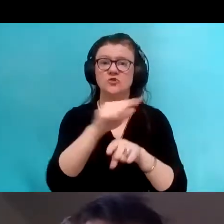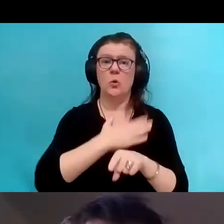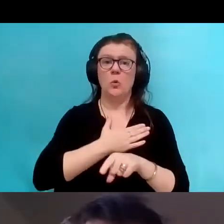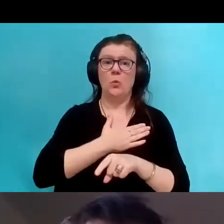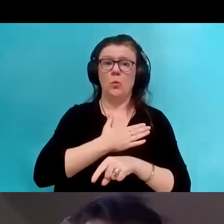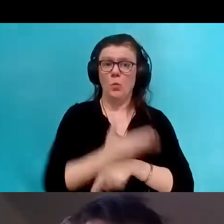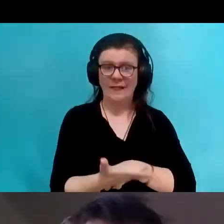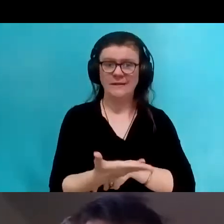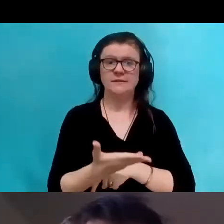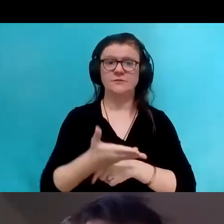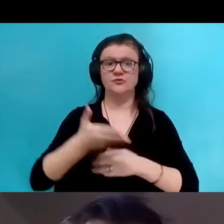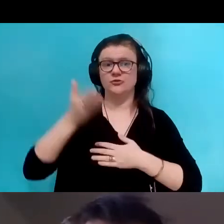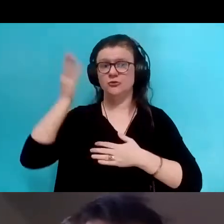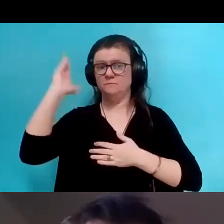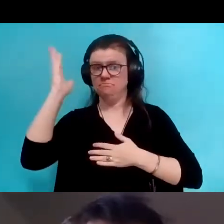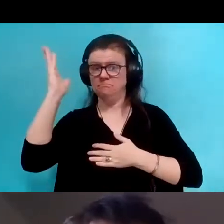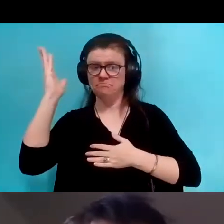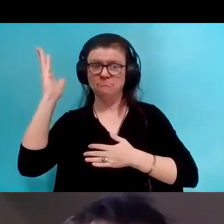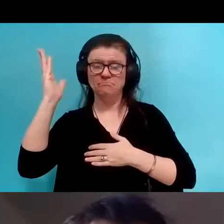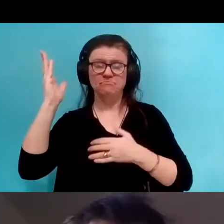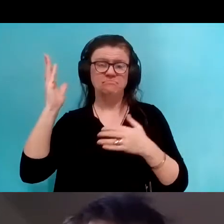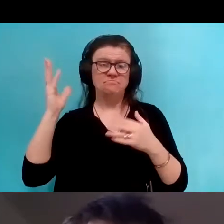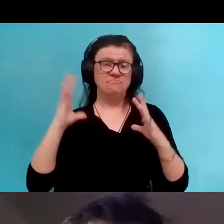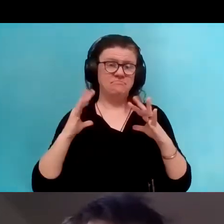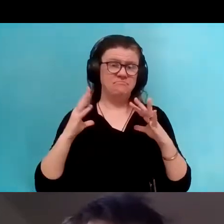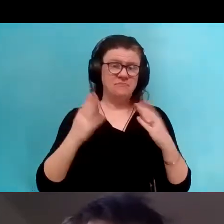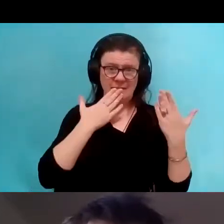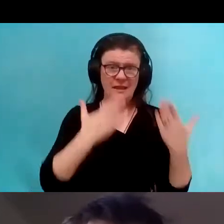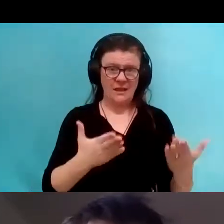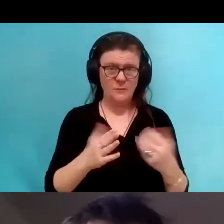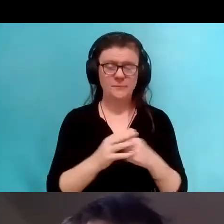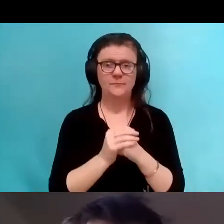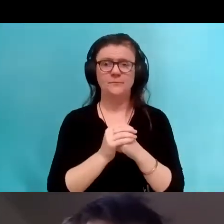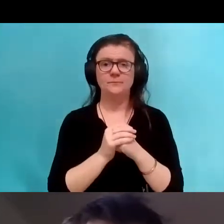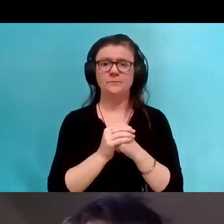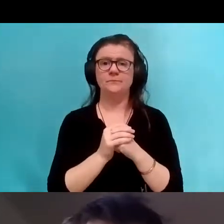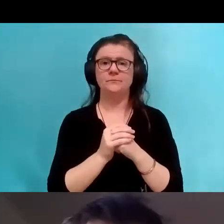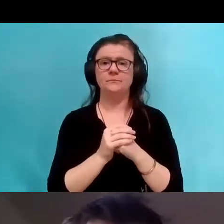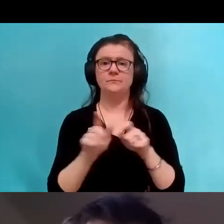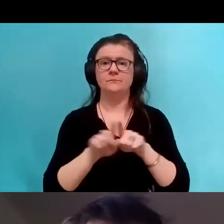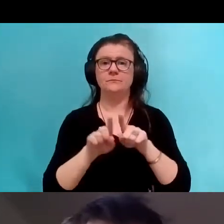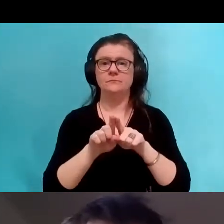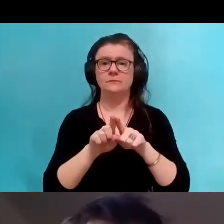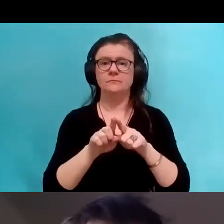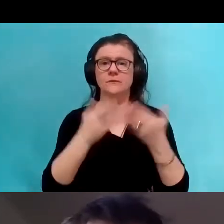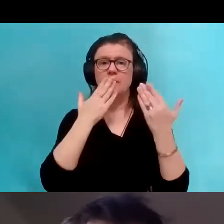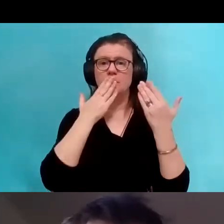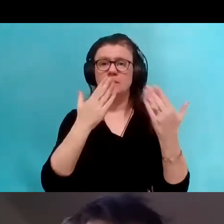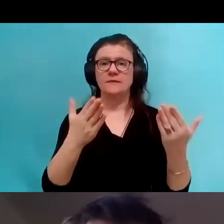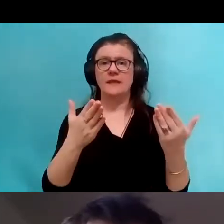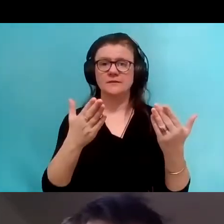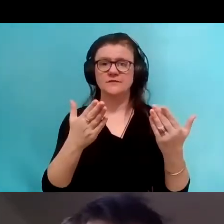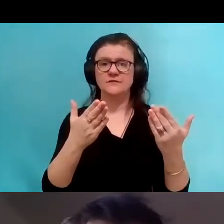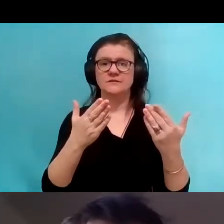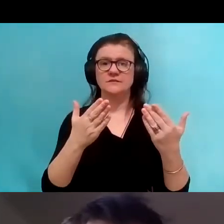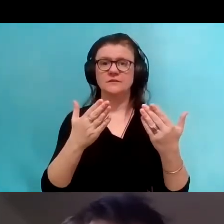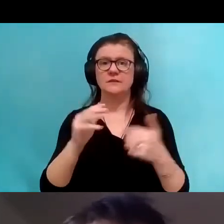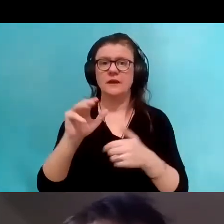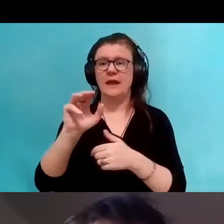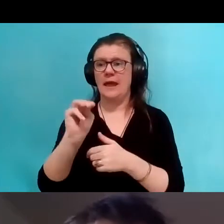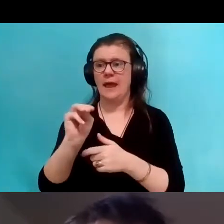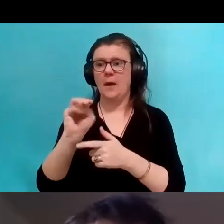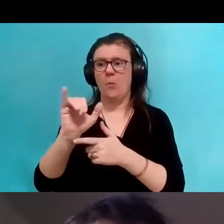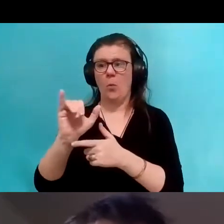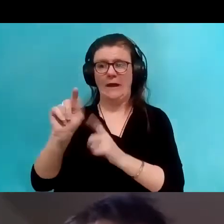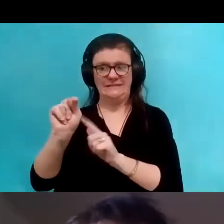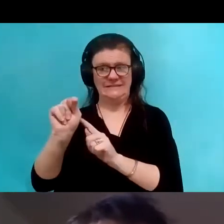learning from your work and from your organizations. I'm also going to thank the Maximise Your Time MYT team and the Sightsavers